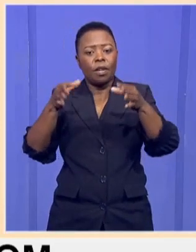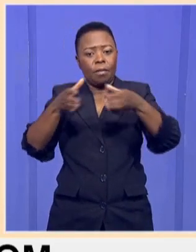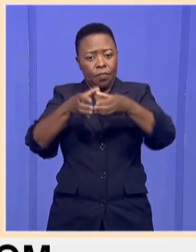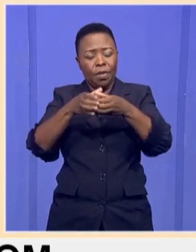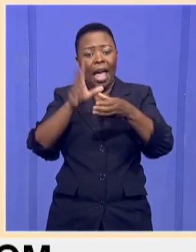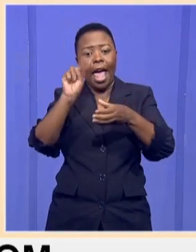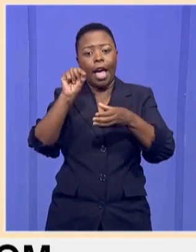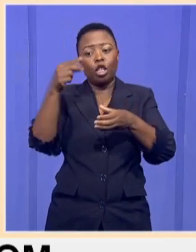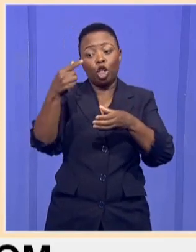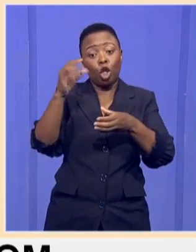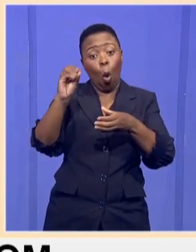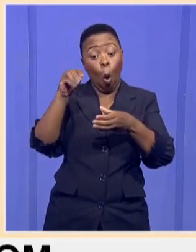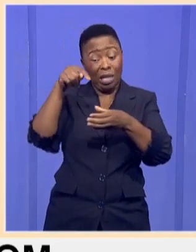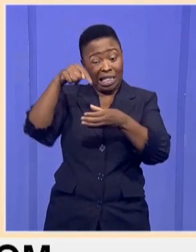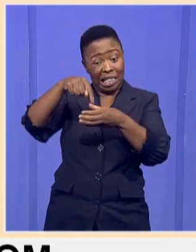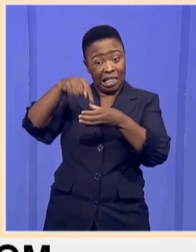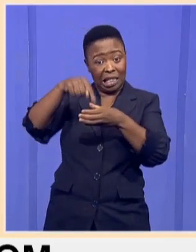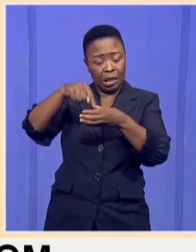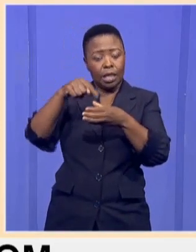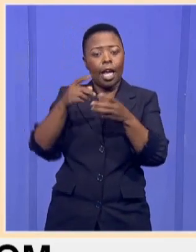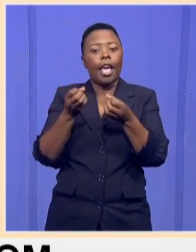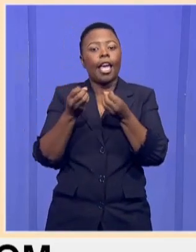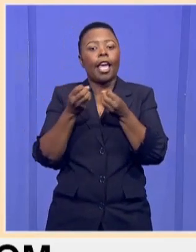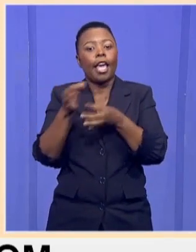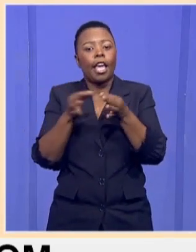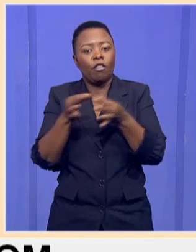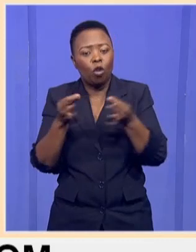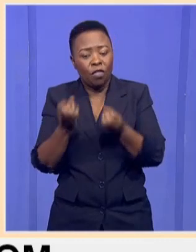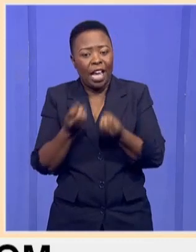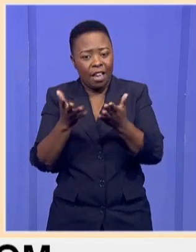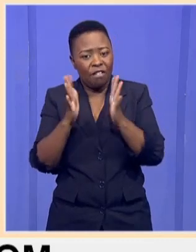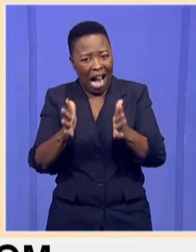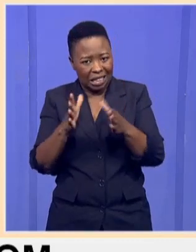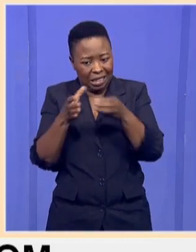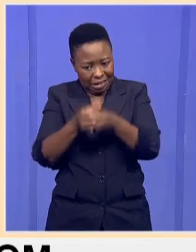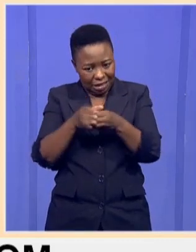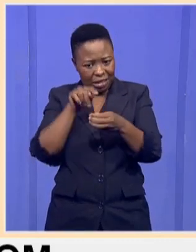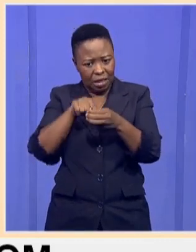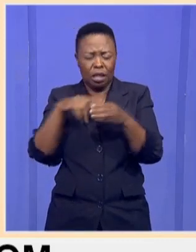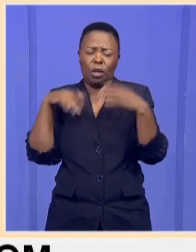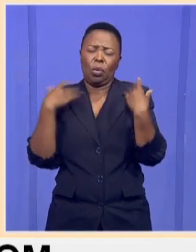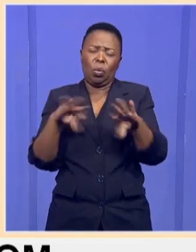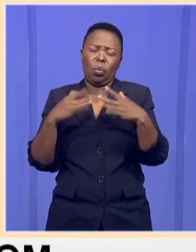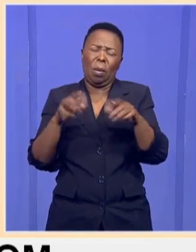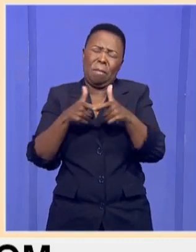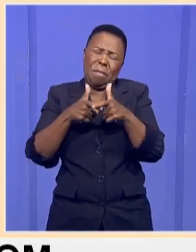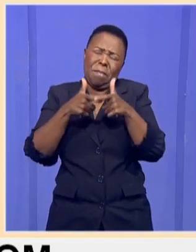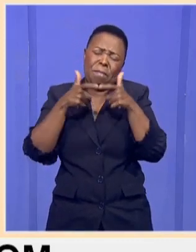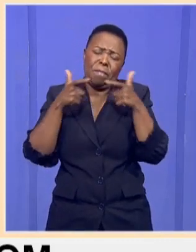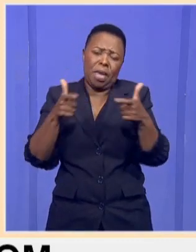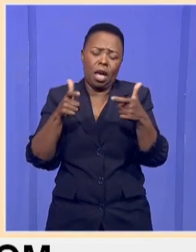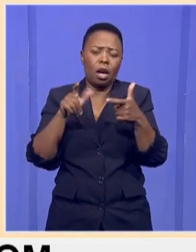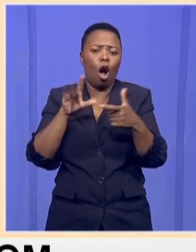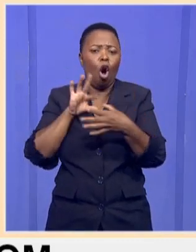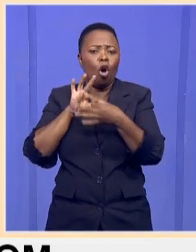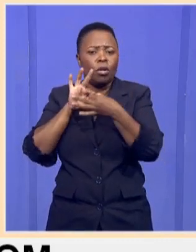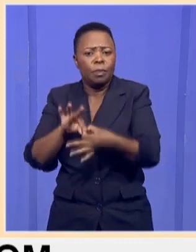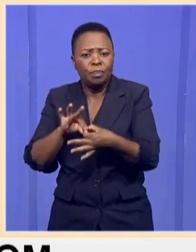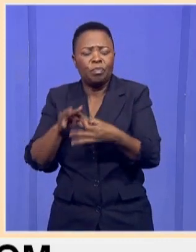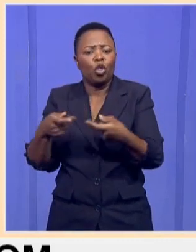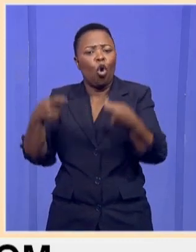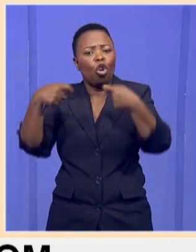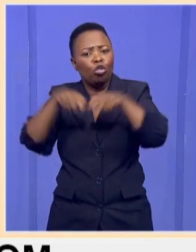organization that is making an immense contribution to humanitarian